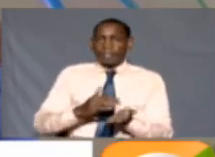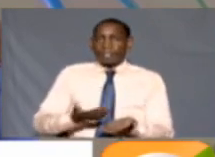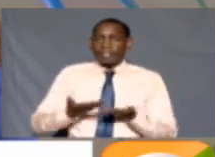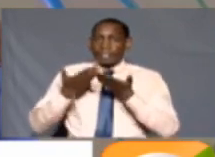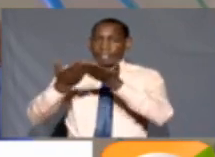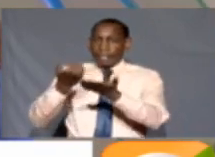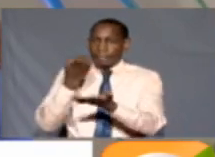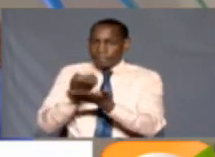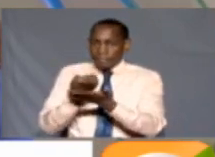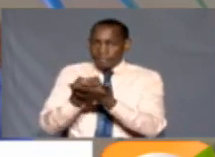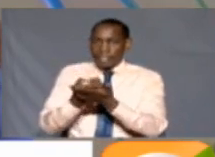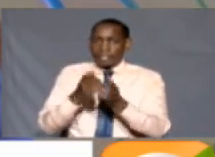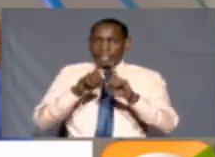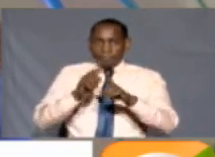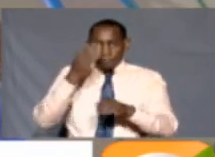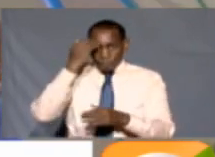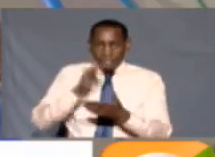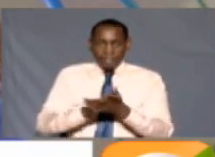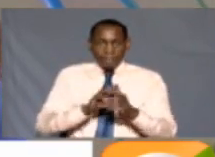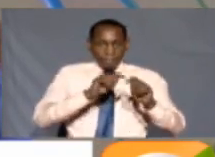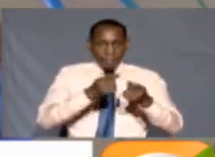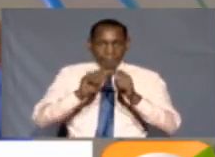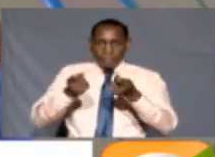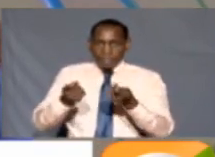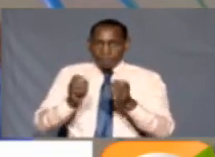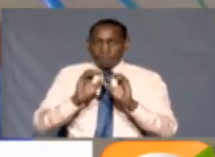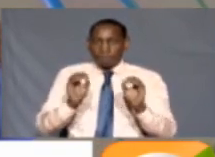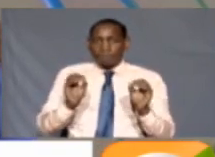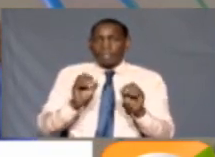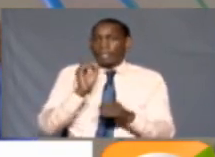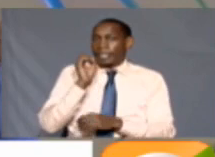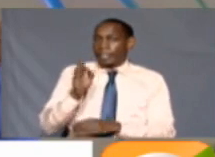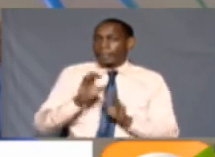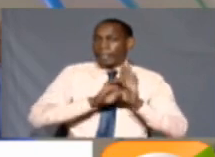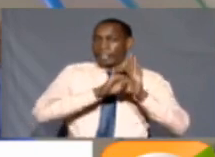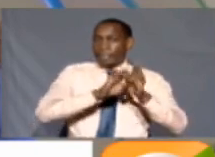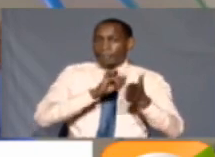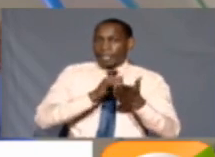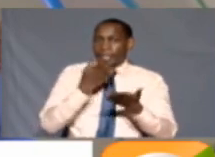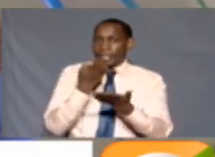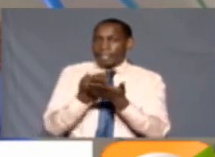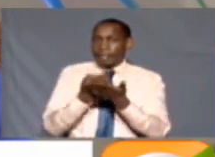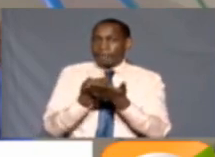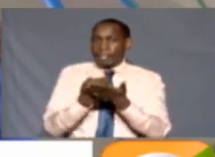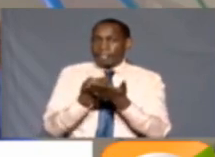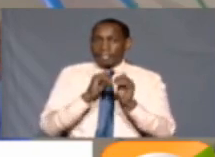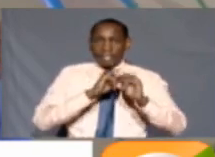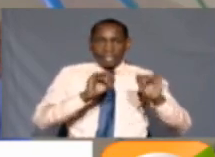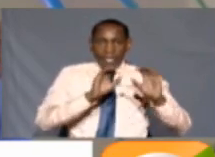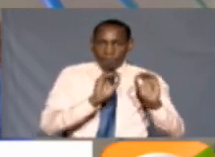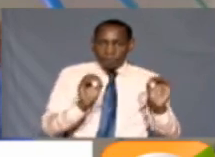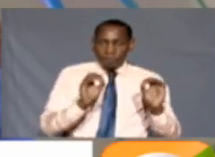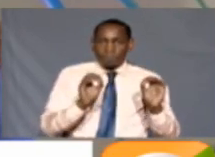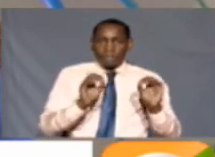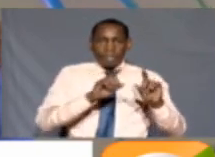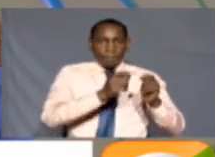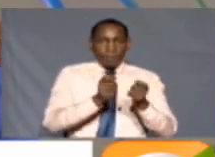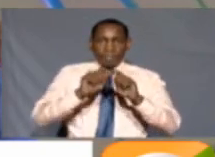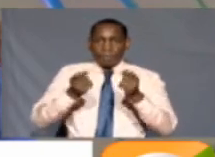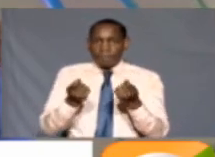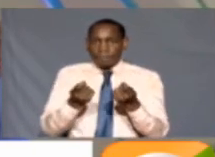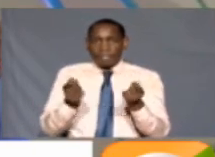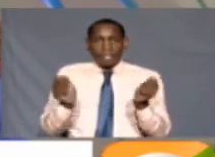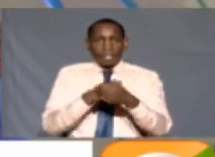evidence as is because of contamination. There's what you call chain of custody. If, for example, that evidence is contaminated, Wakili here will tell you it